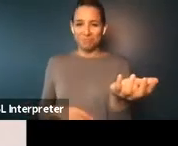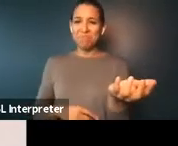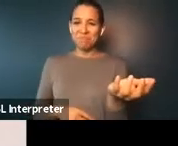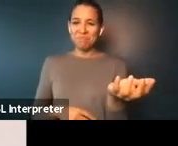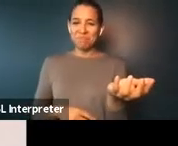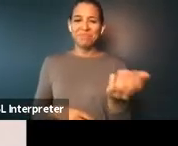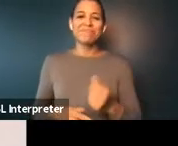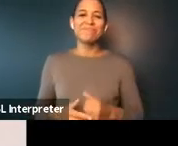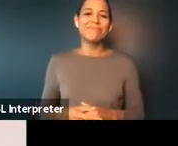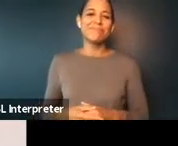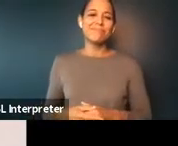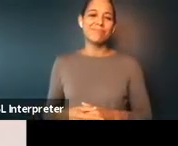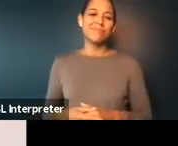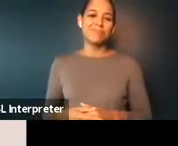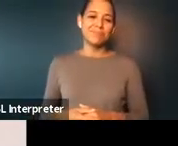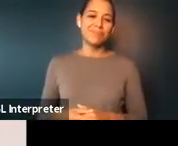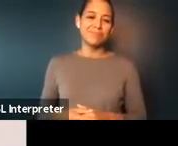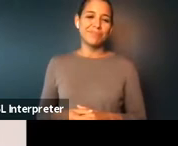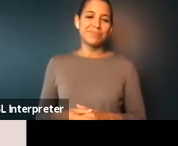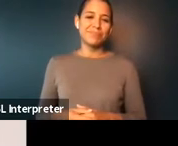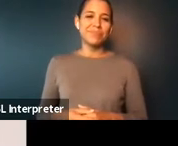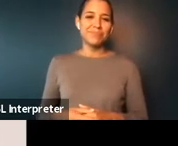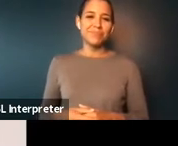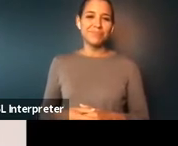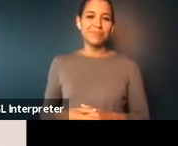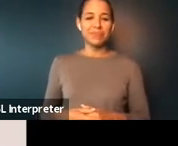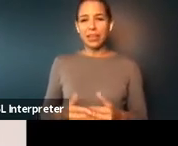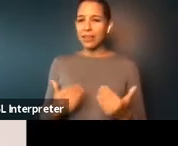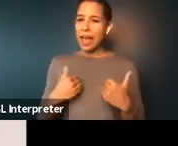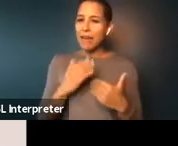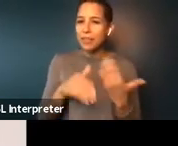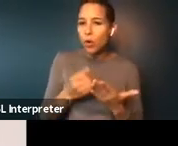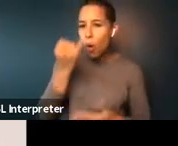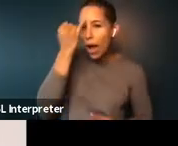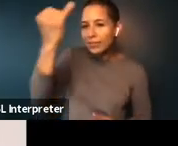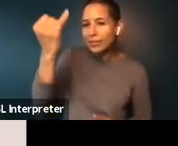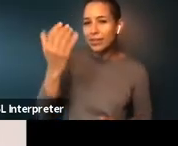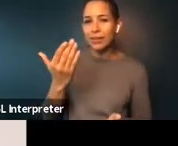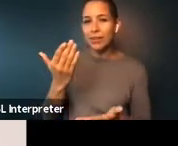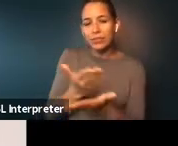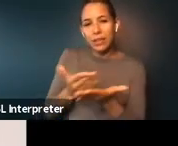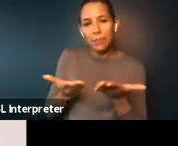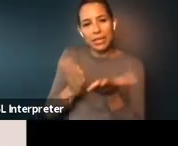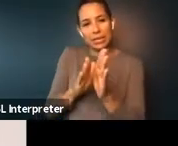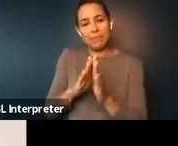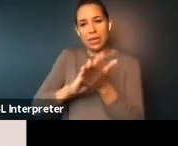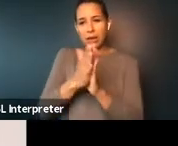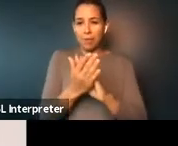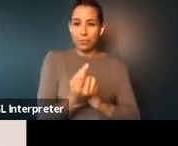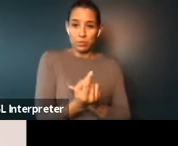the, the idea of some of something that begins as a singular object and then kind of